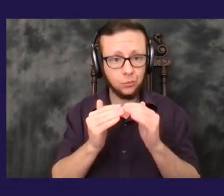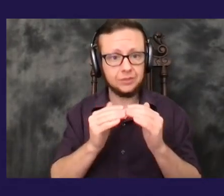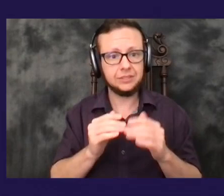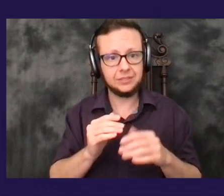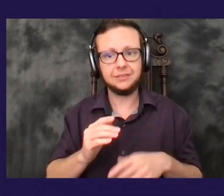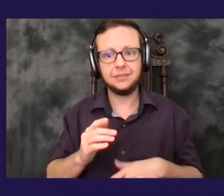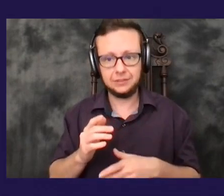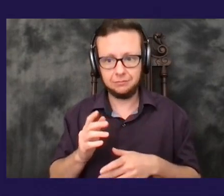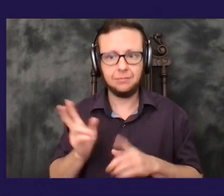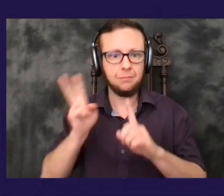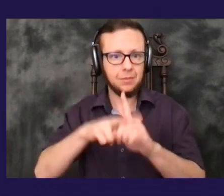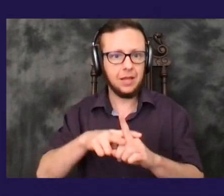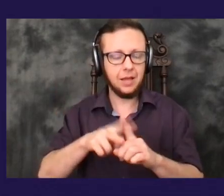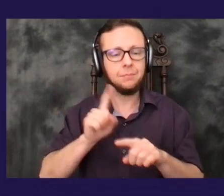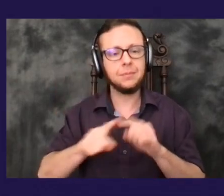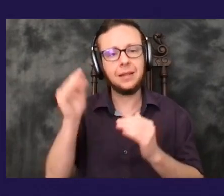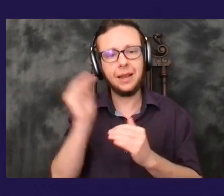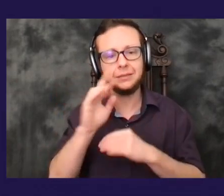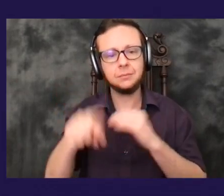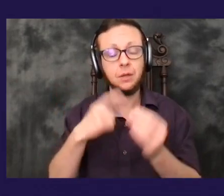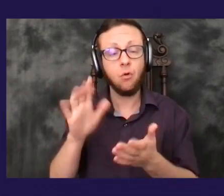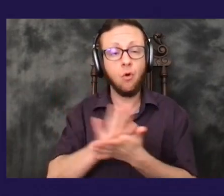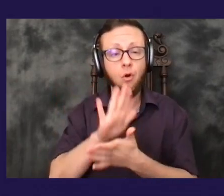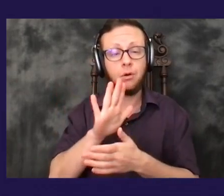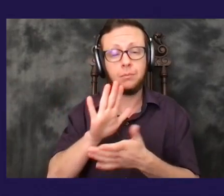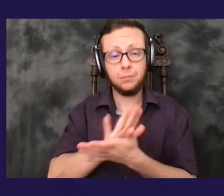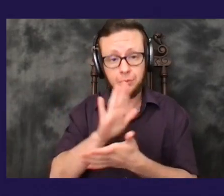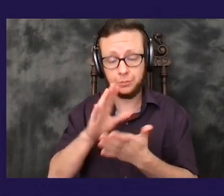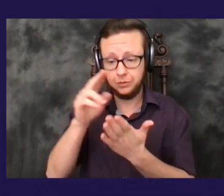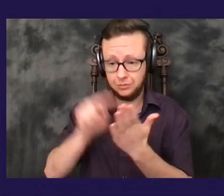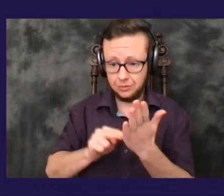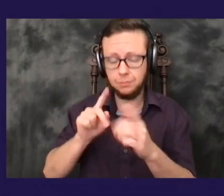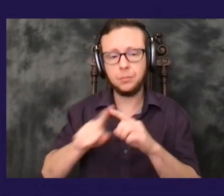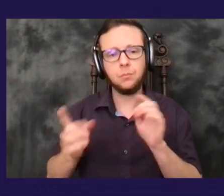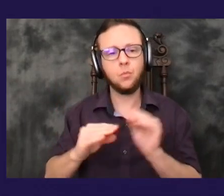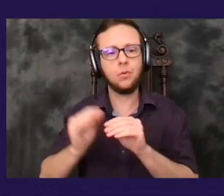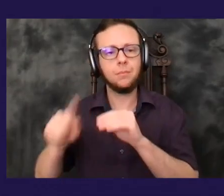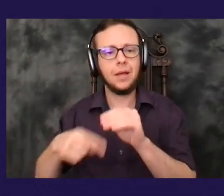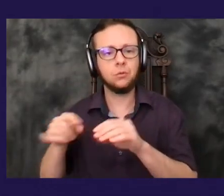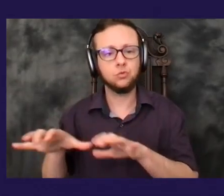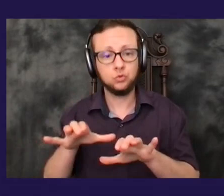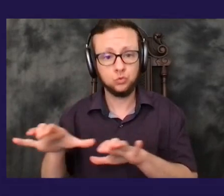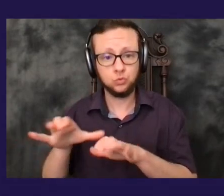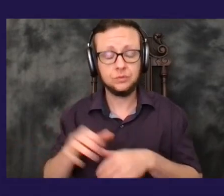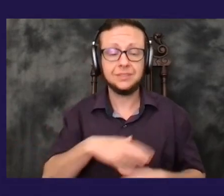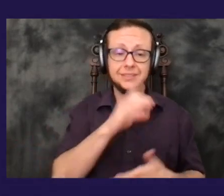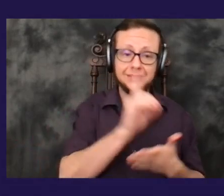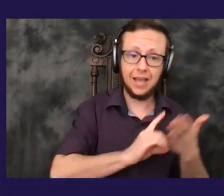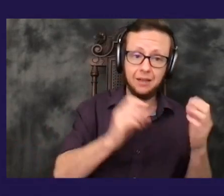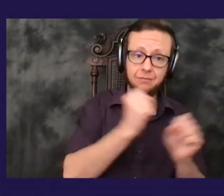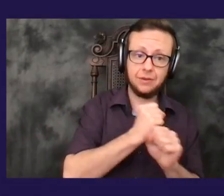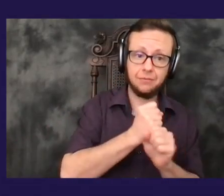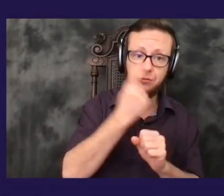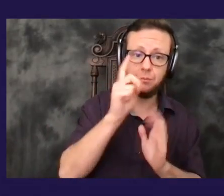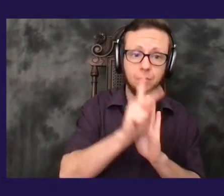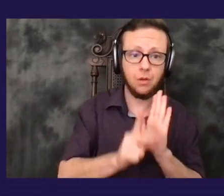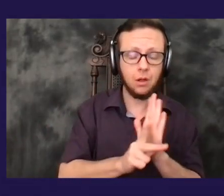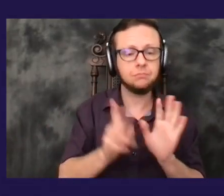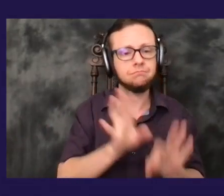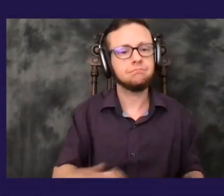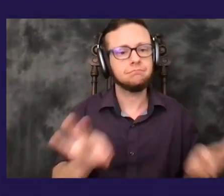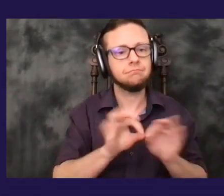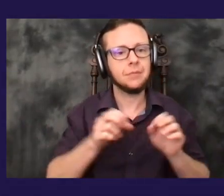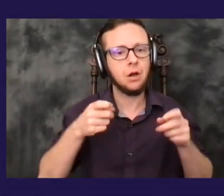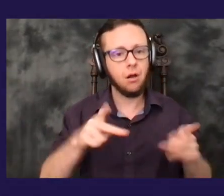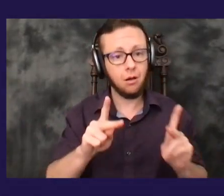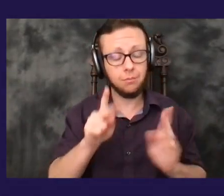on paper than in what you do. Designing and fighting for policies provides a crucial opportunity to engage